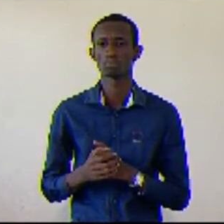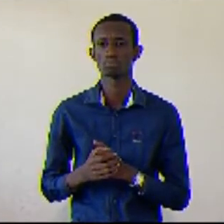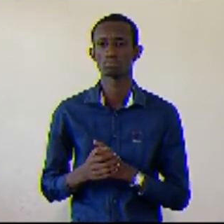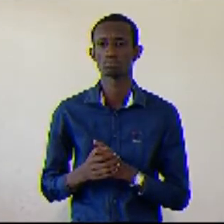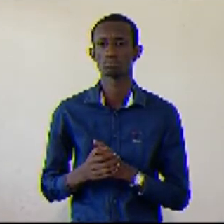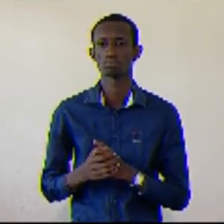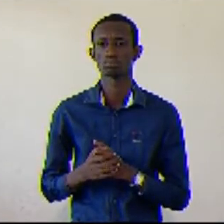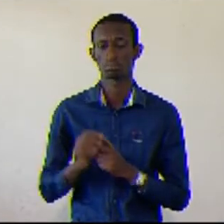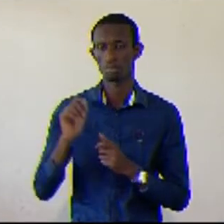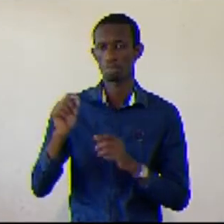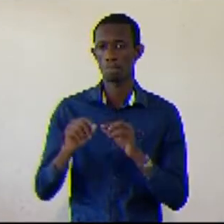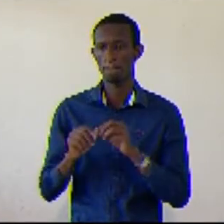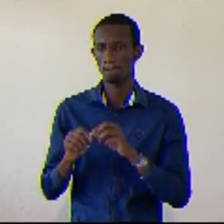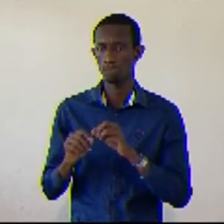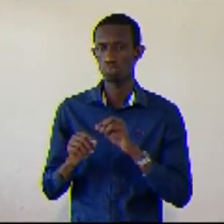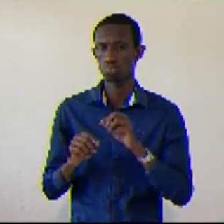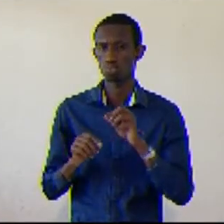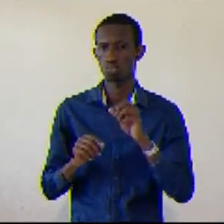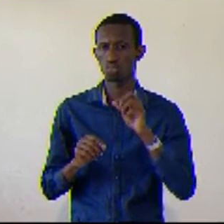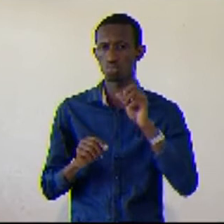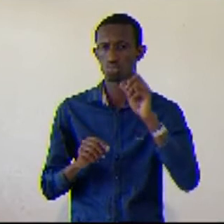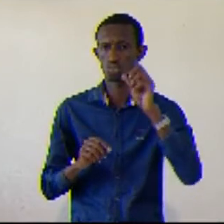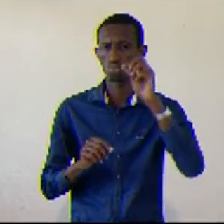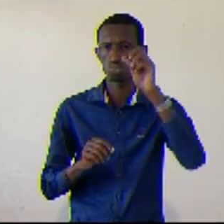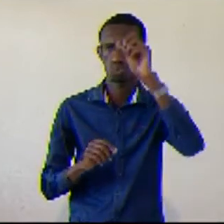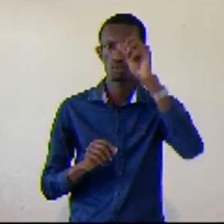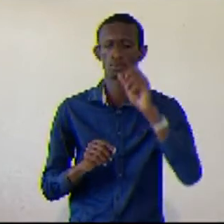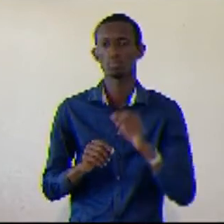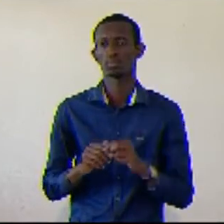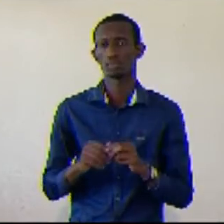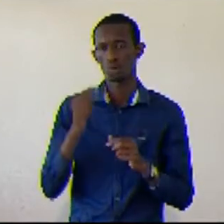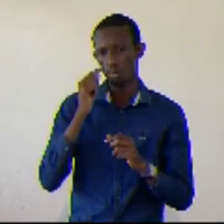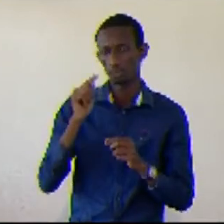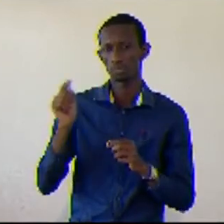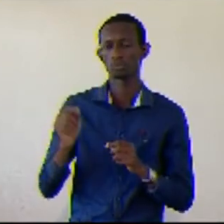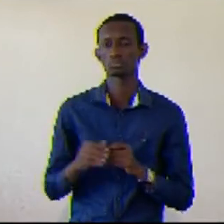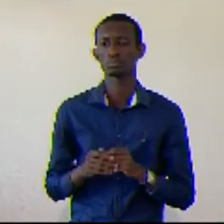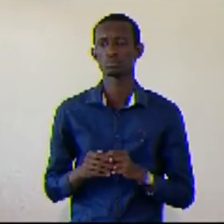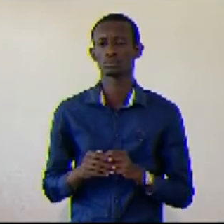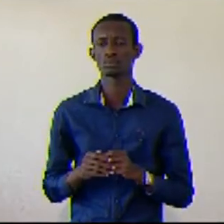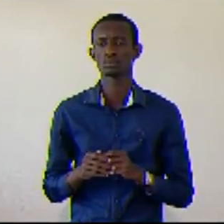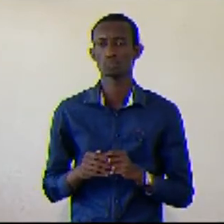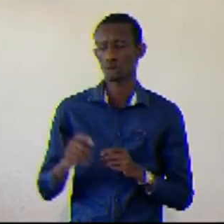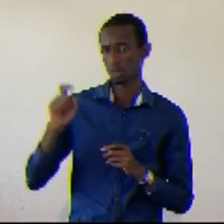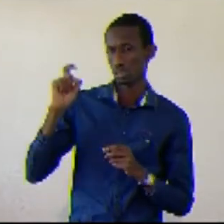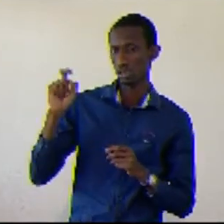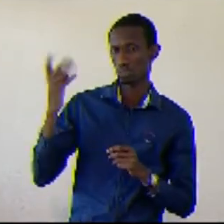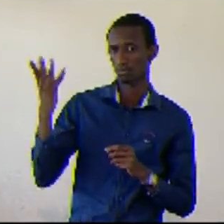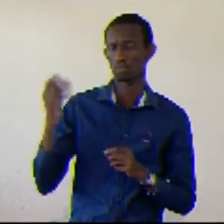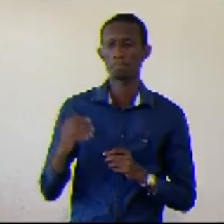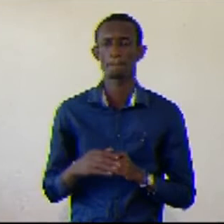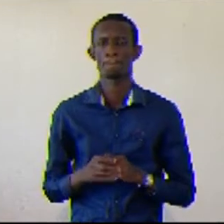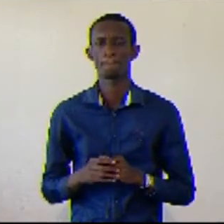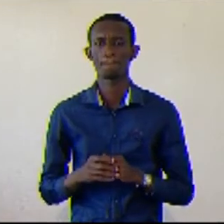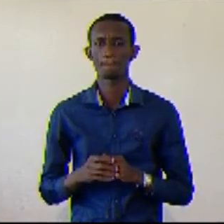is looks like this one, right? And this is x4.